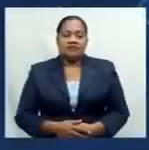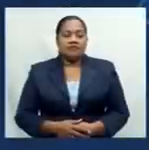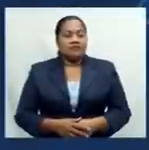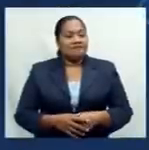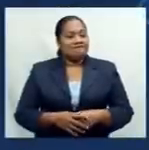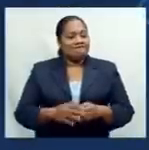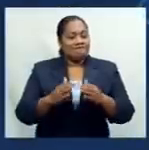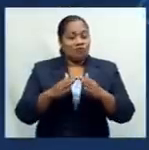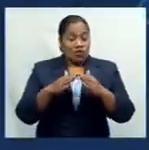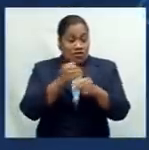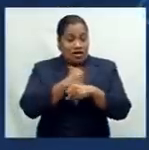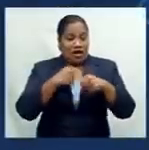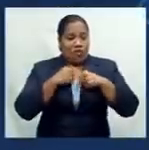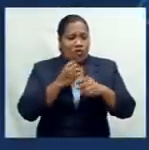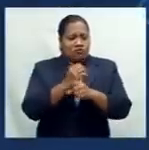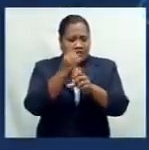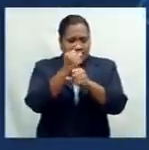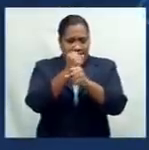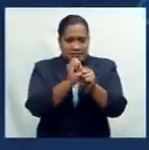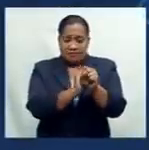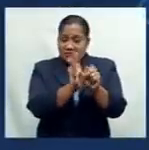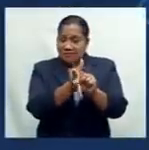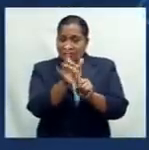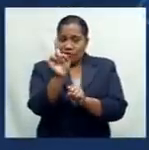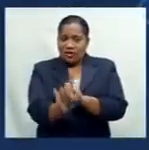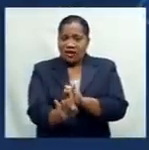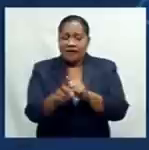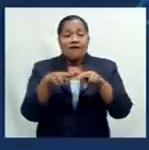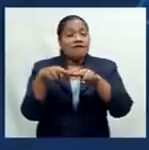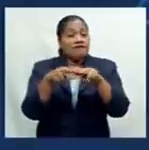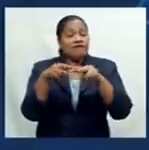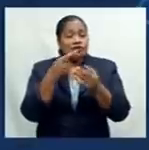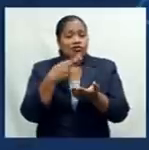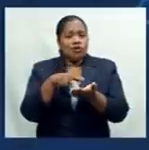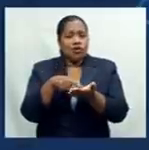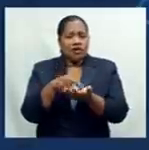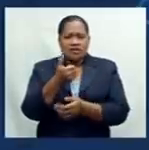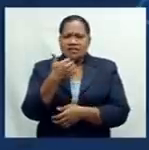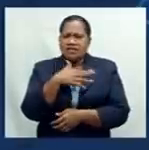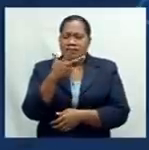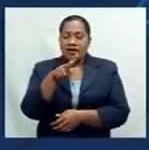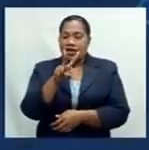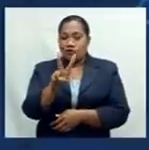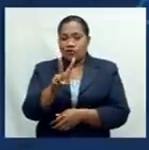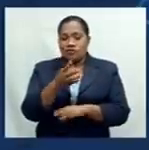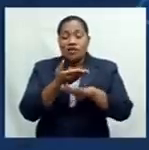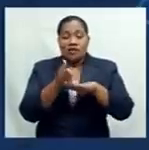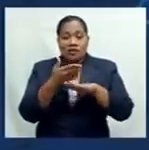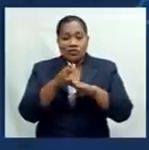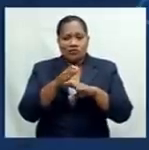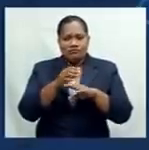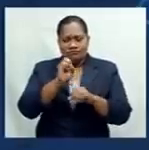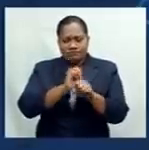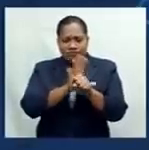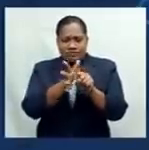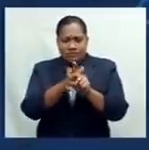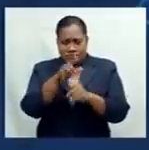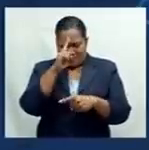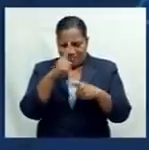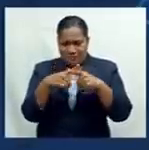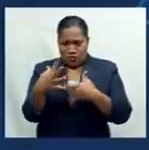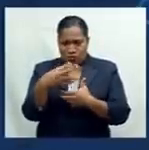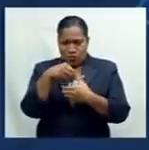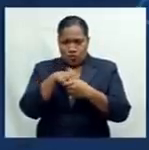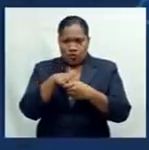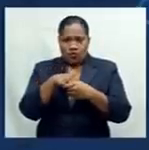And to our latest COVID-19 update for today, Fiji recorded 682 new COVID-19 infections for the